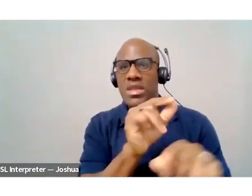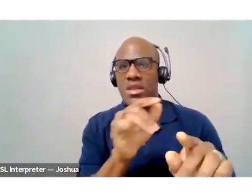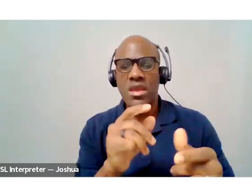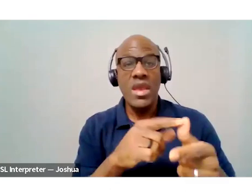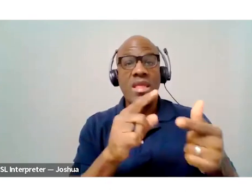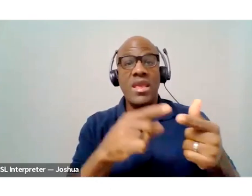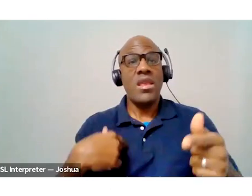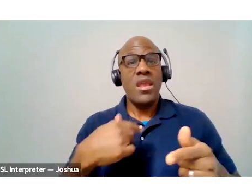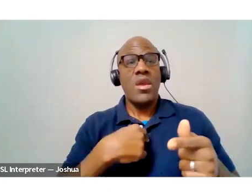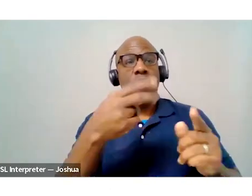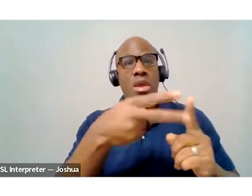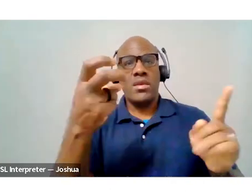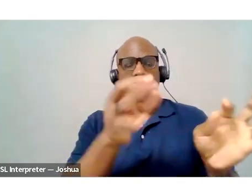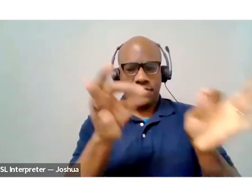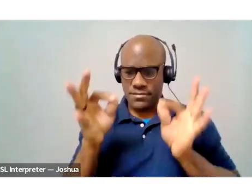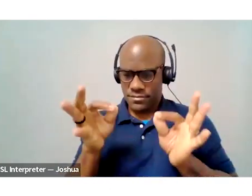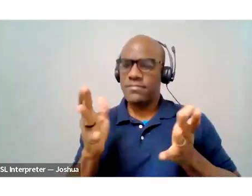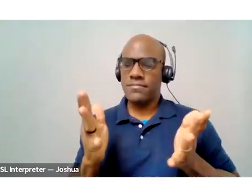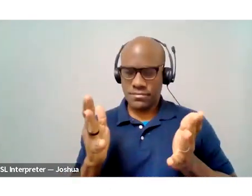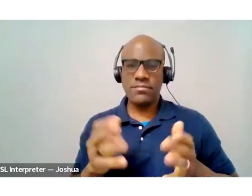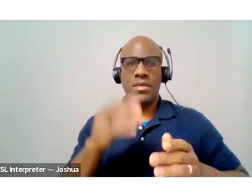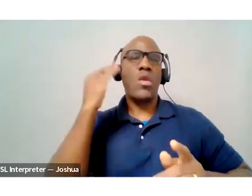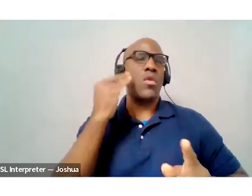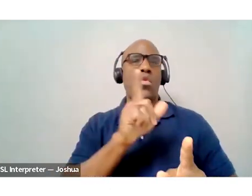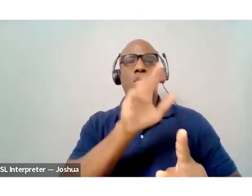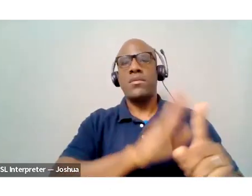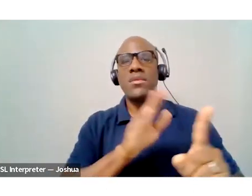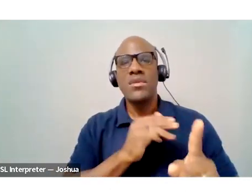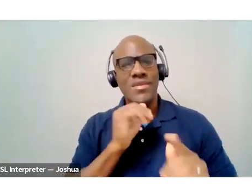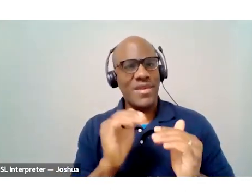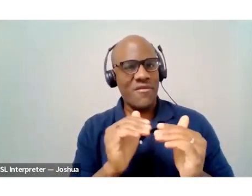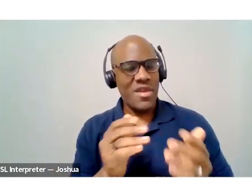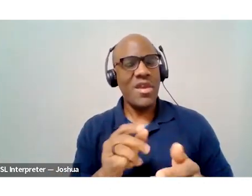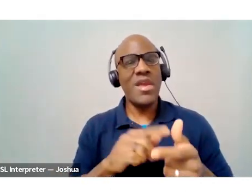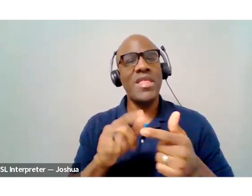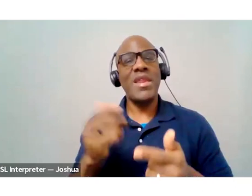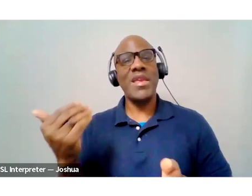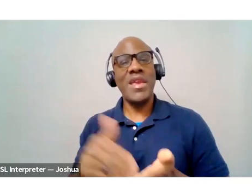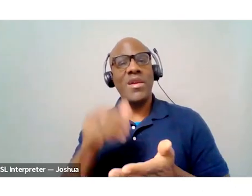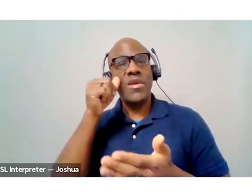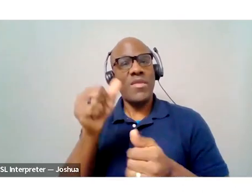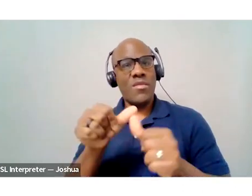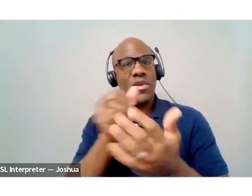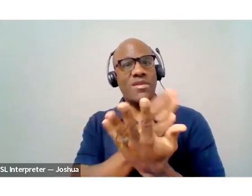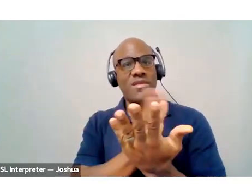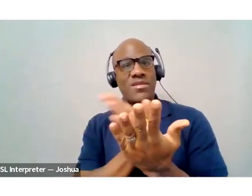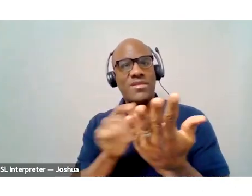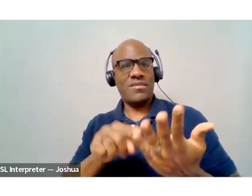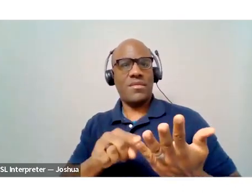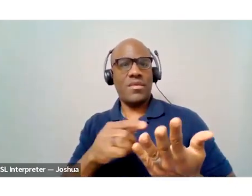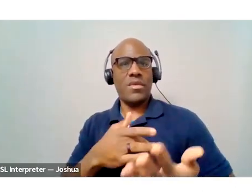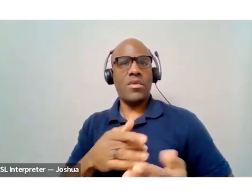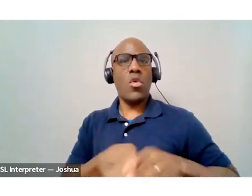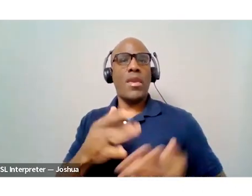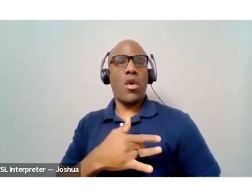to take a second again with the open heart and say, wait a second, what is not said?